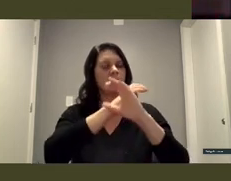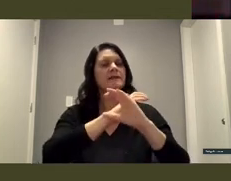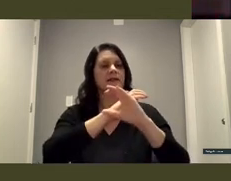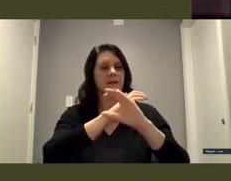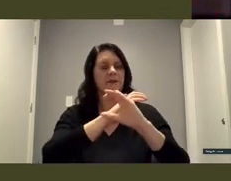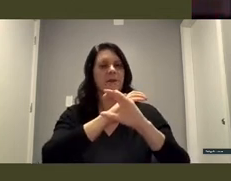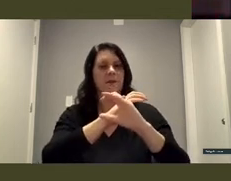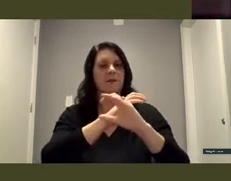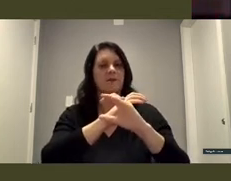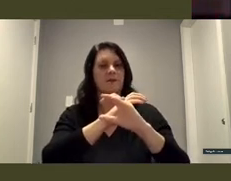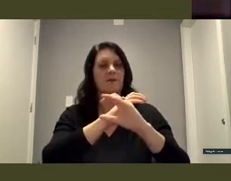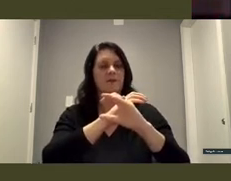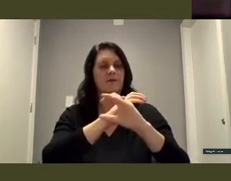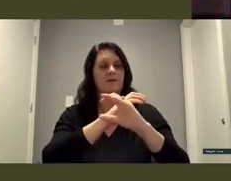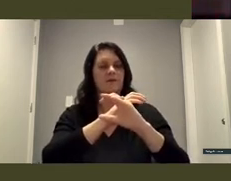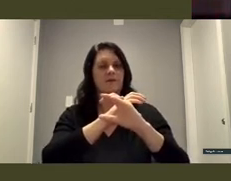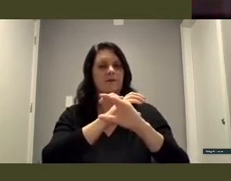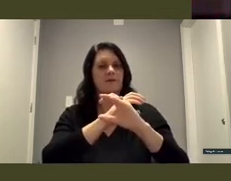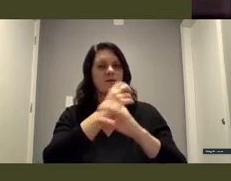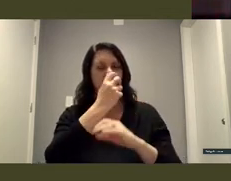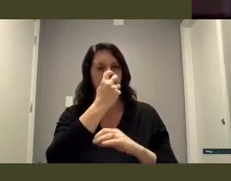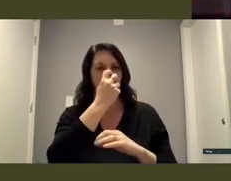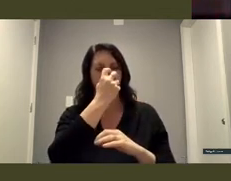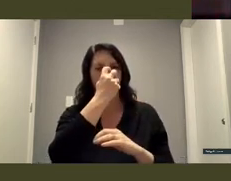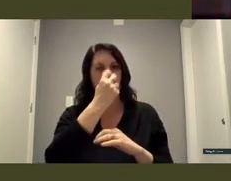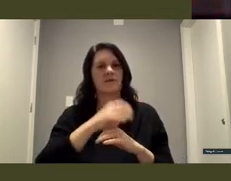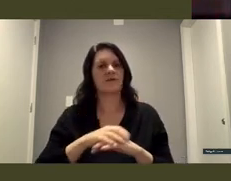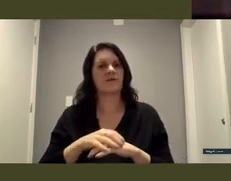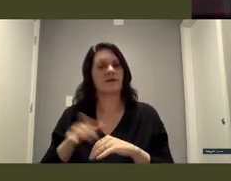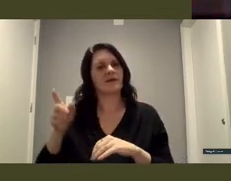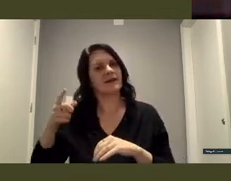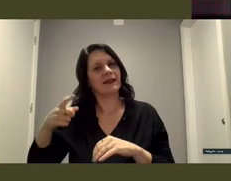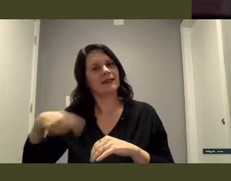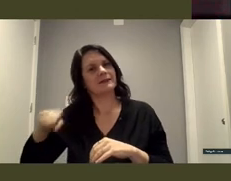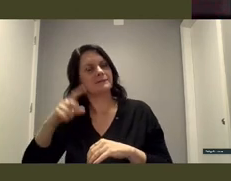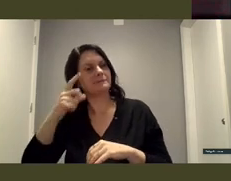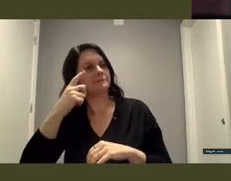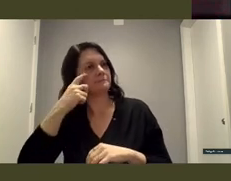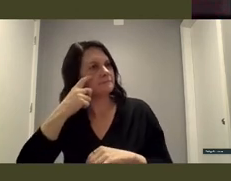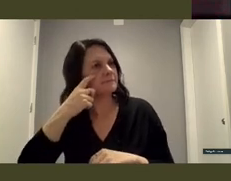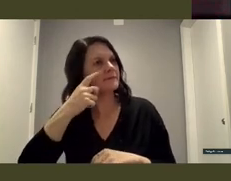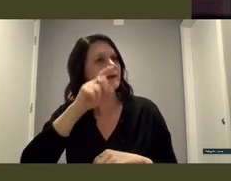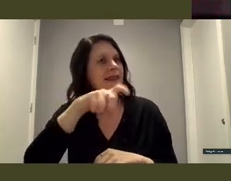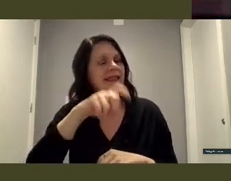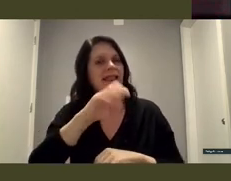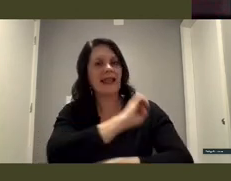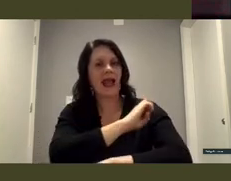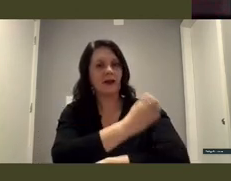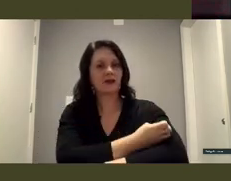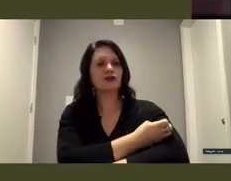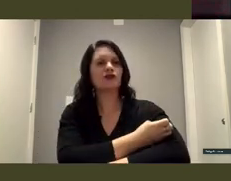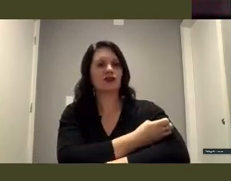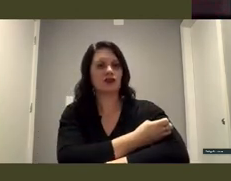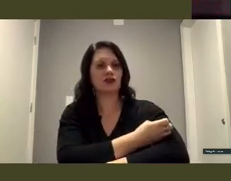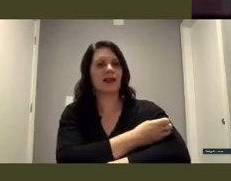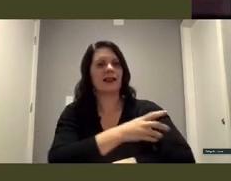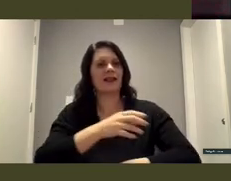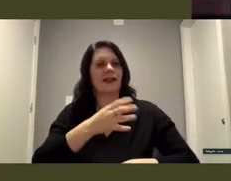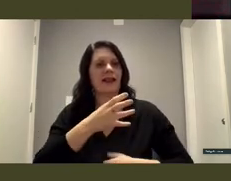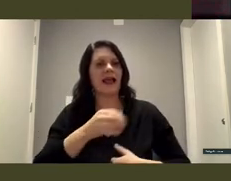to energy, because energy poverty is driving young girls to lose their right to education, you